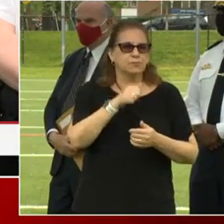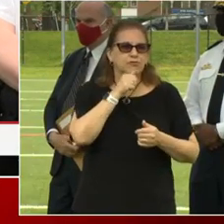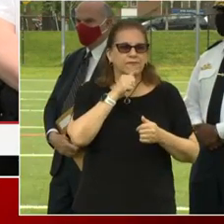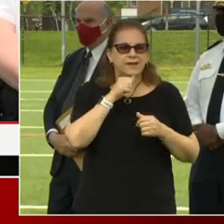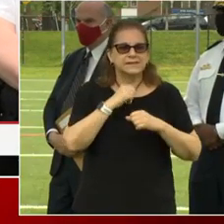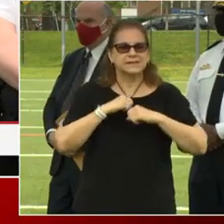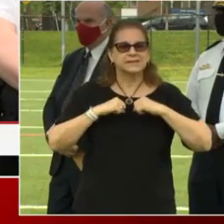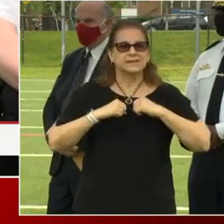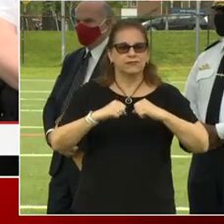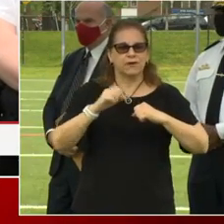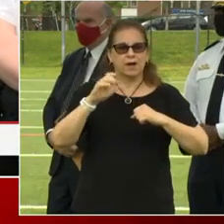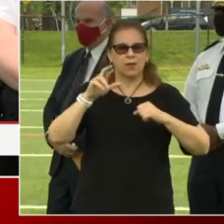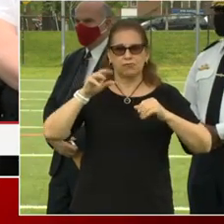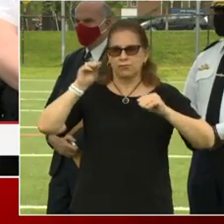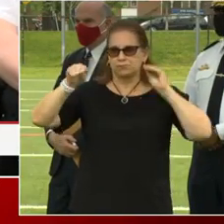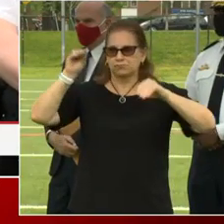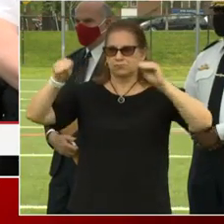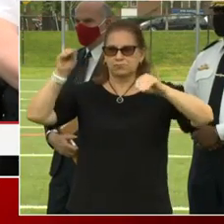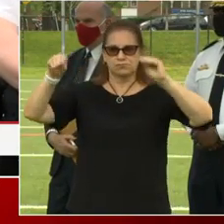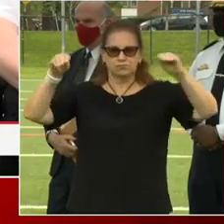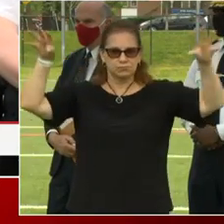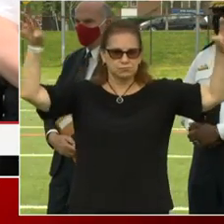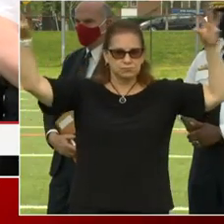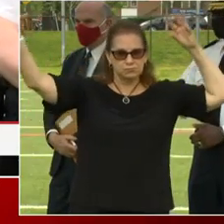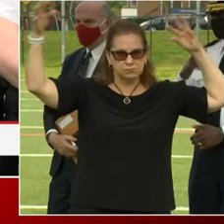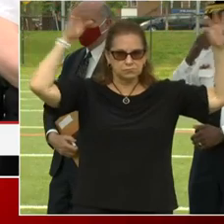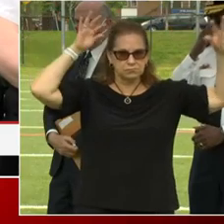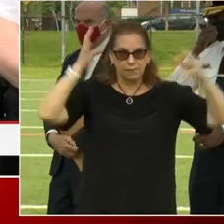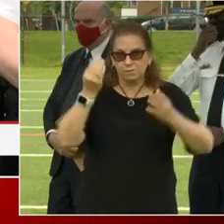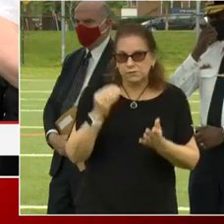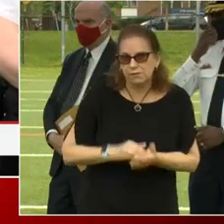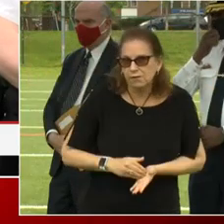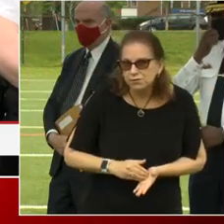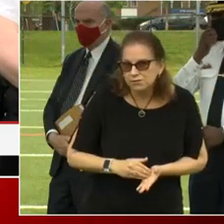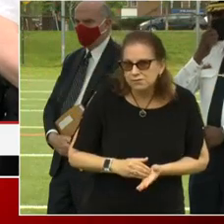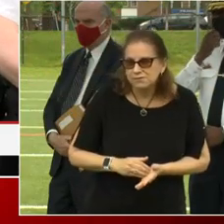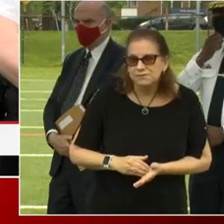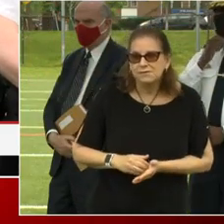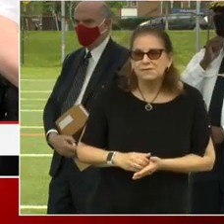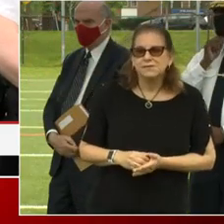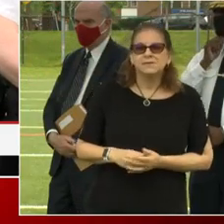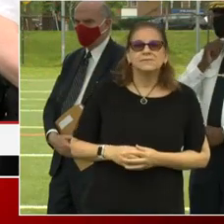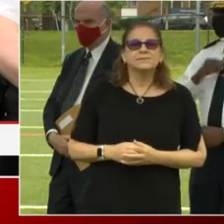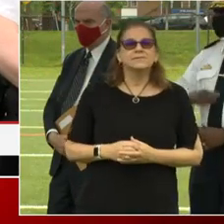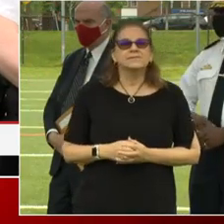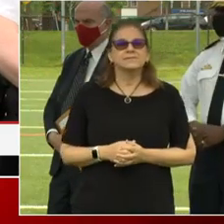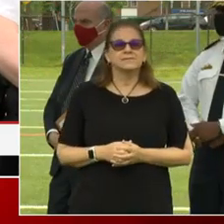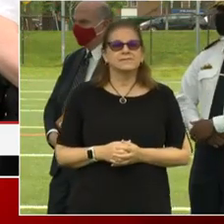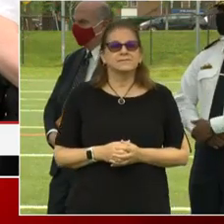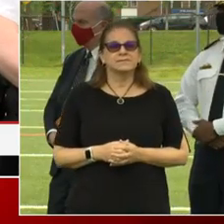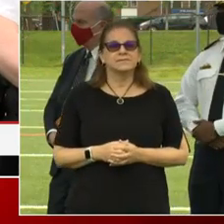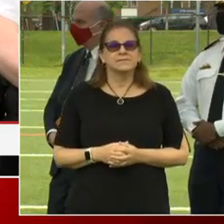in the district. And so please, if you haven't had a chance, go to